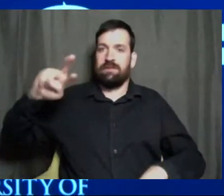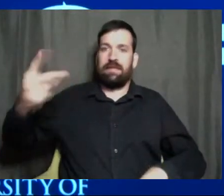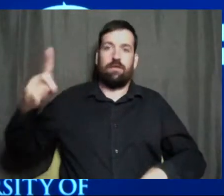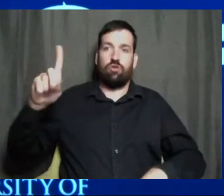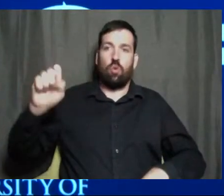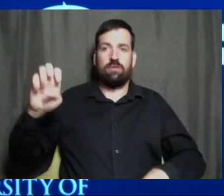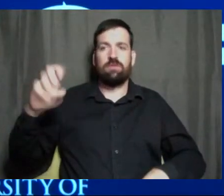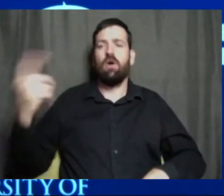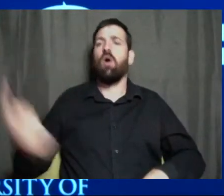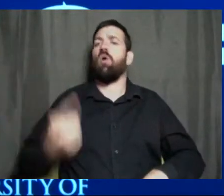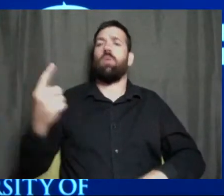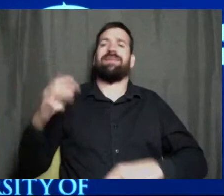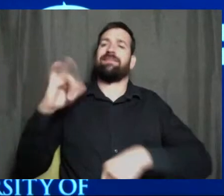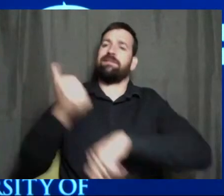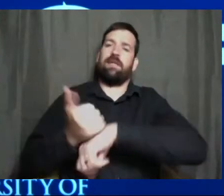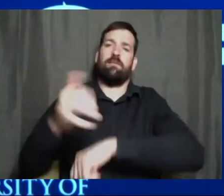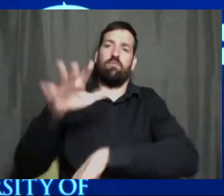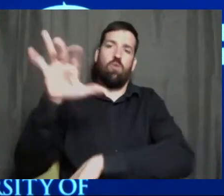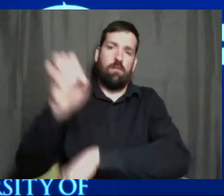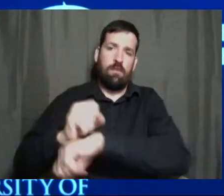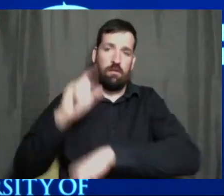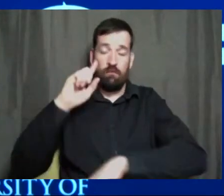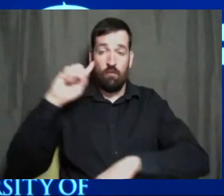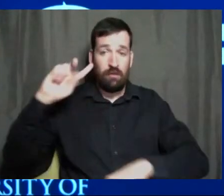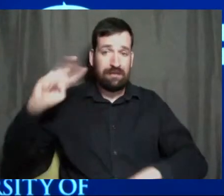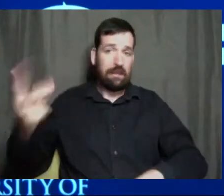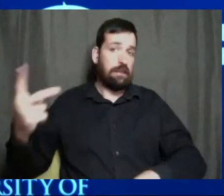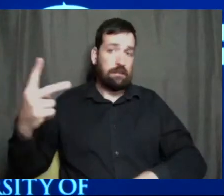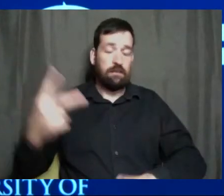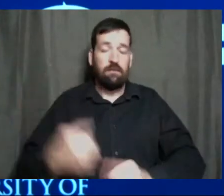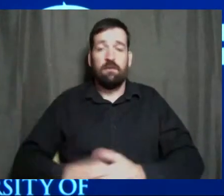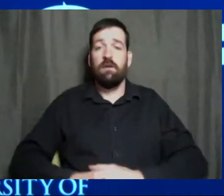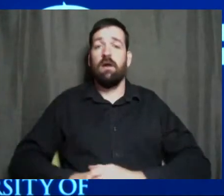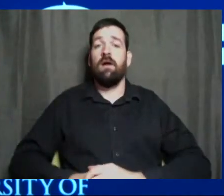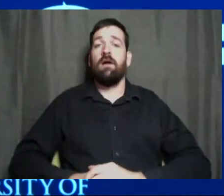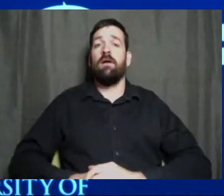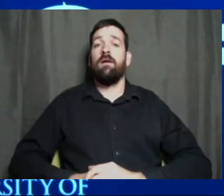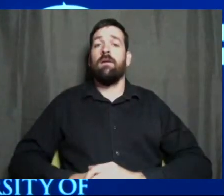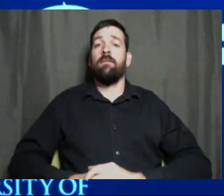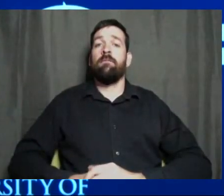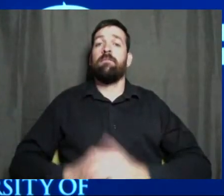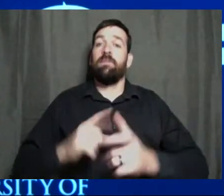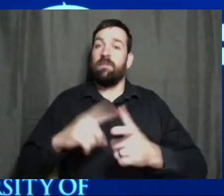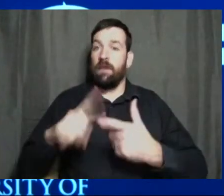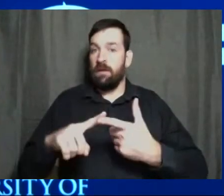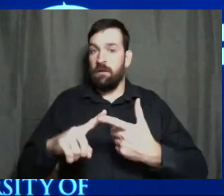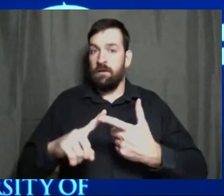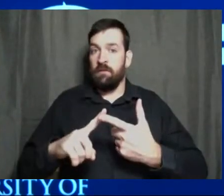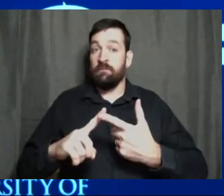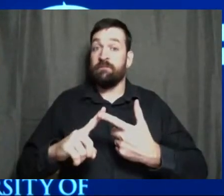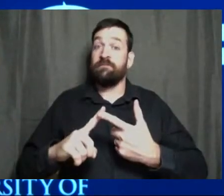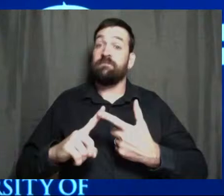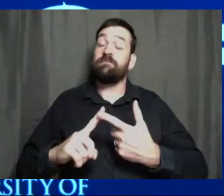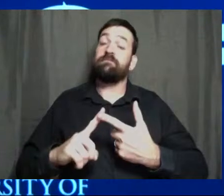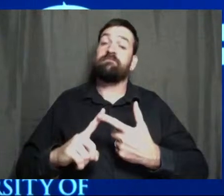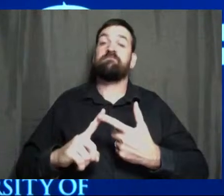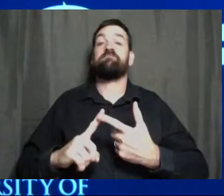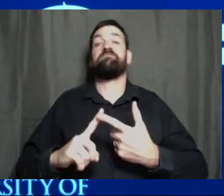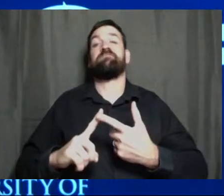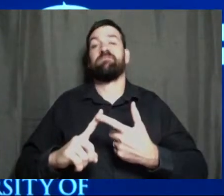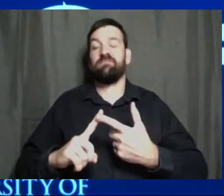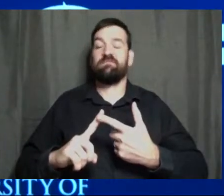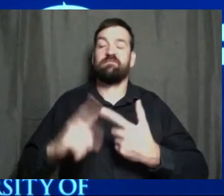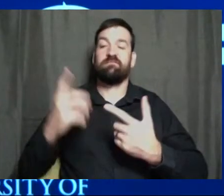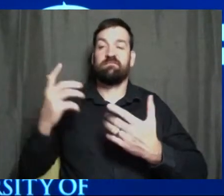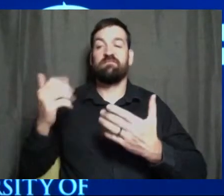clinic when we do the first dose. And then almost invariably the numbers for the second clinic